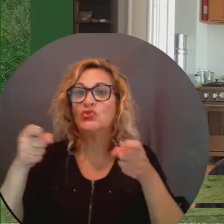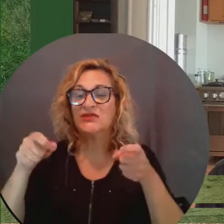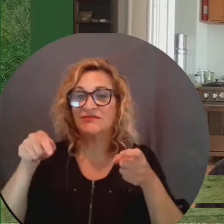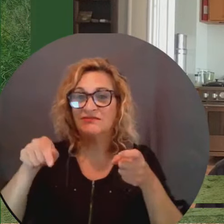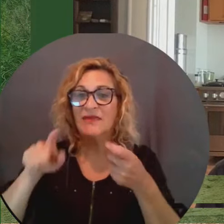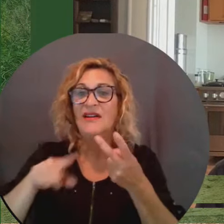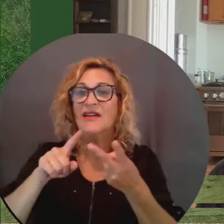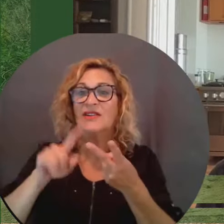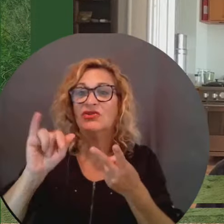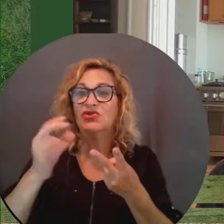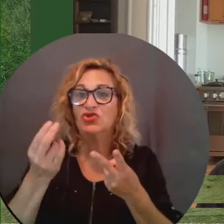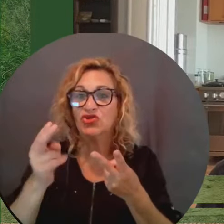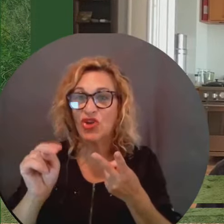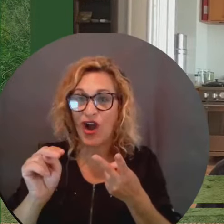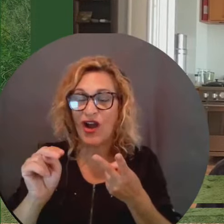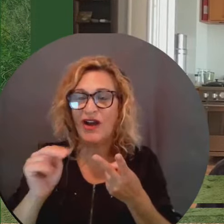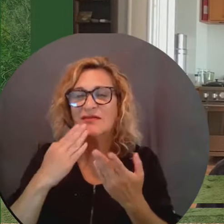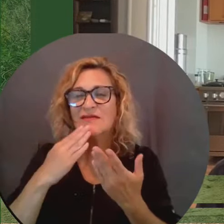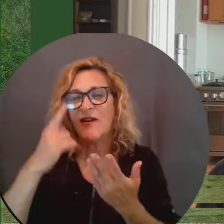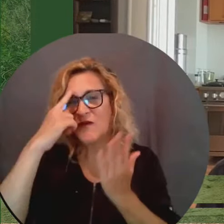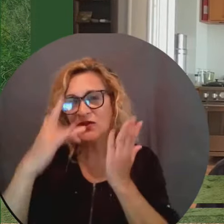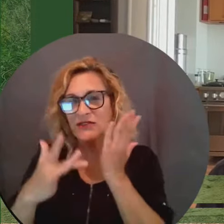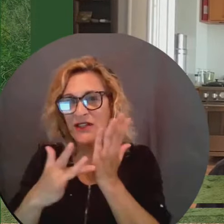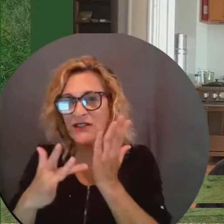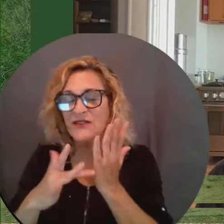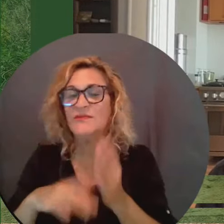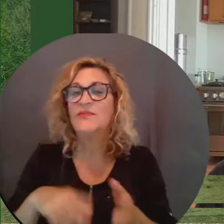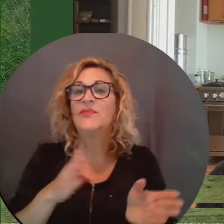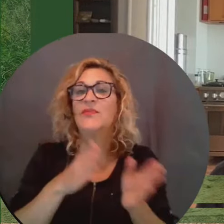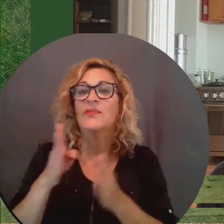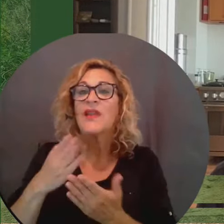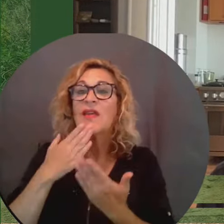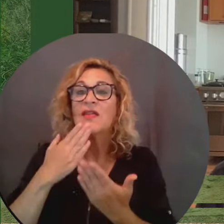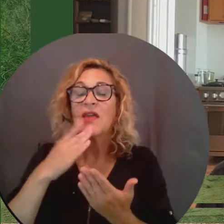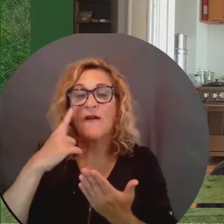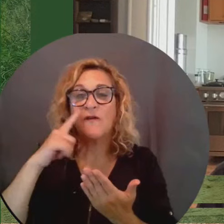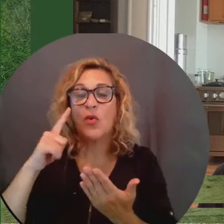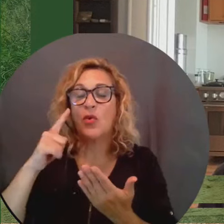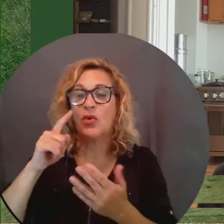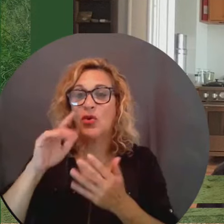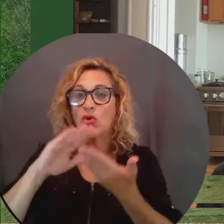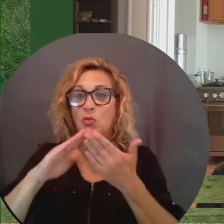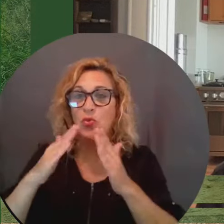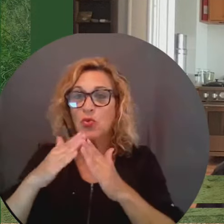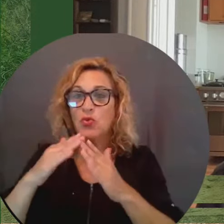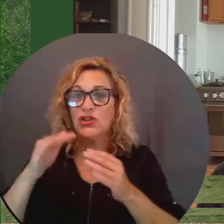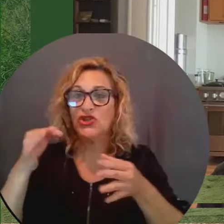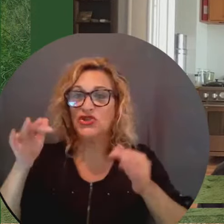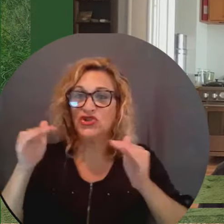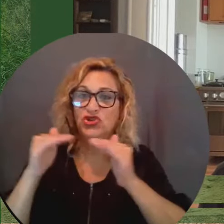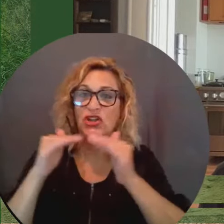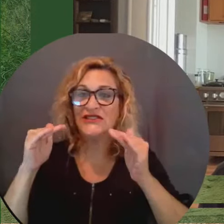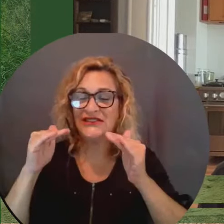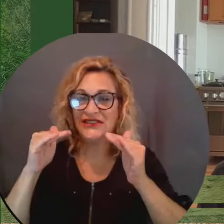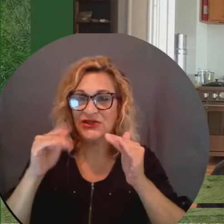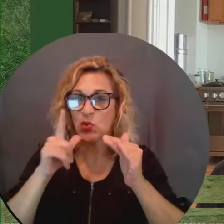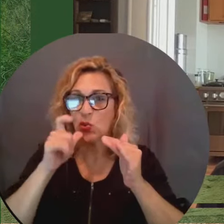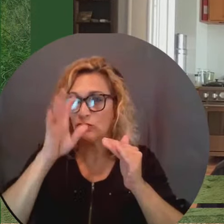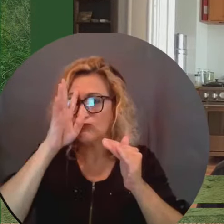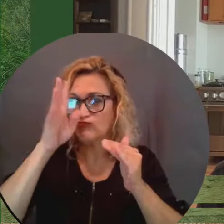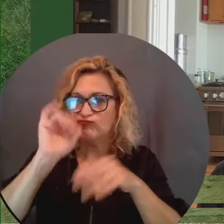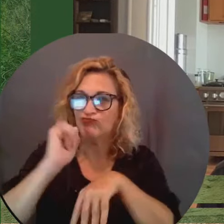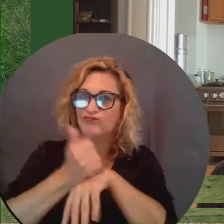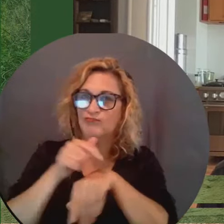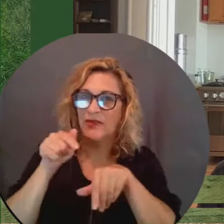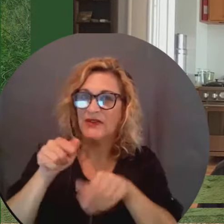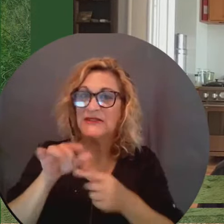a special thanks to Community Justice Exchange, who really pulled this together, especially Pilar and Atara, who